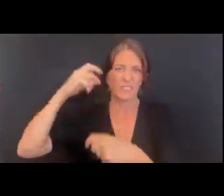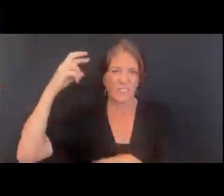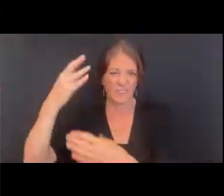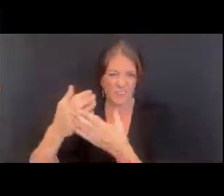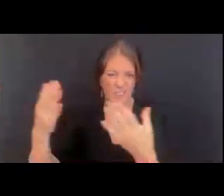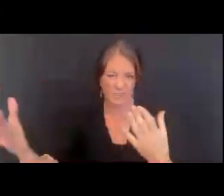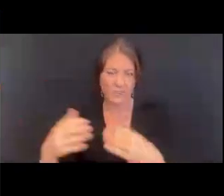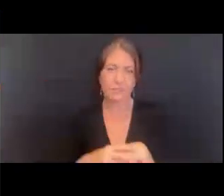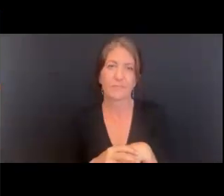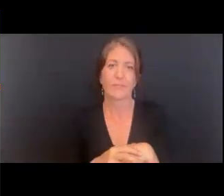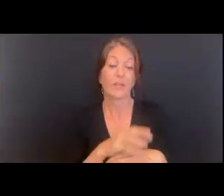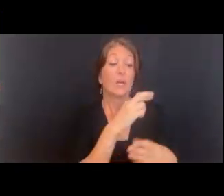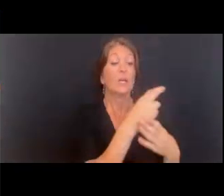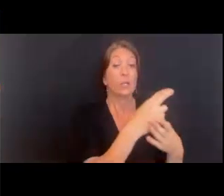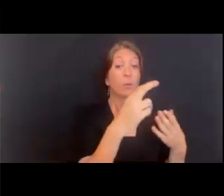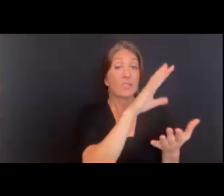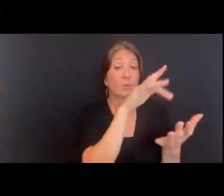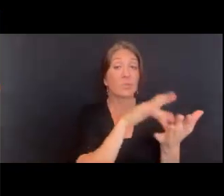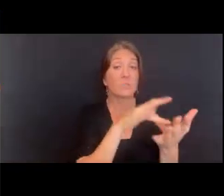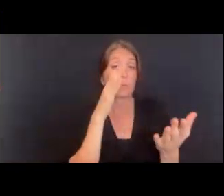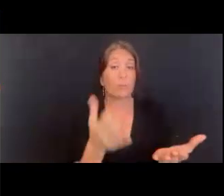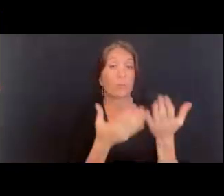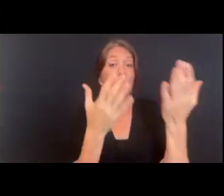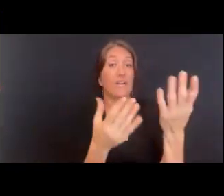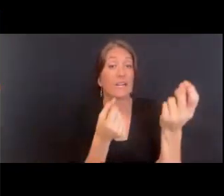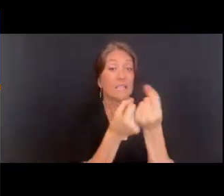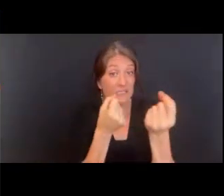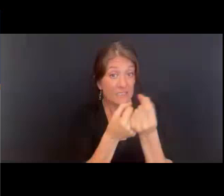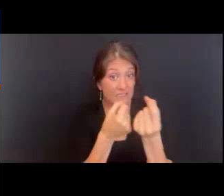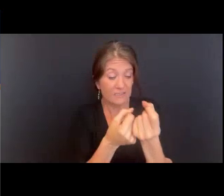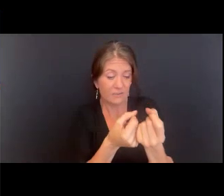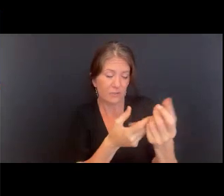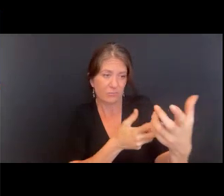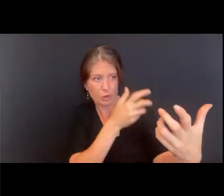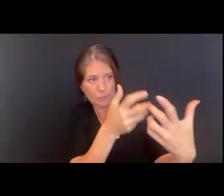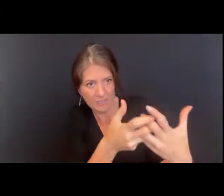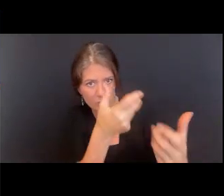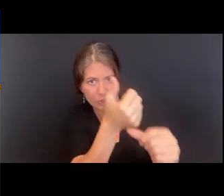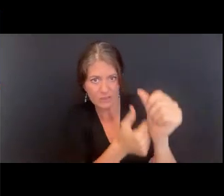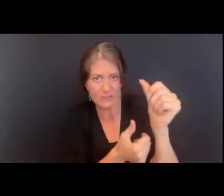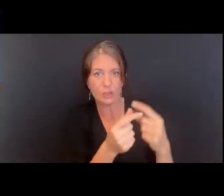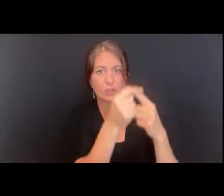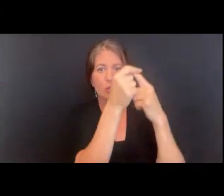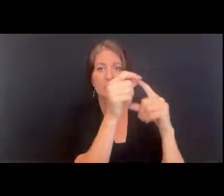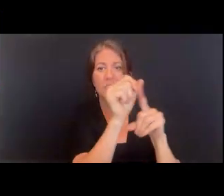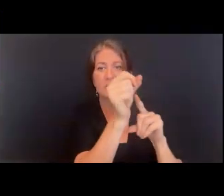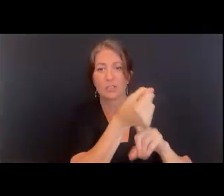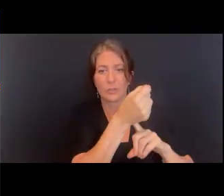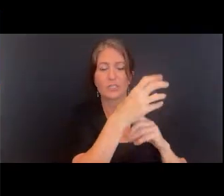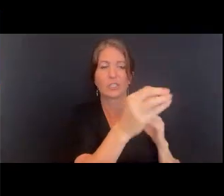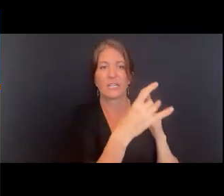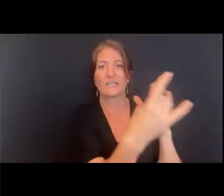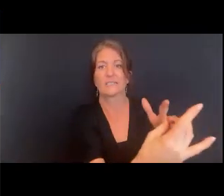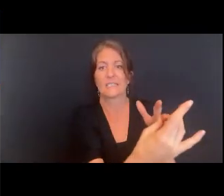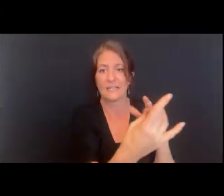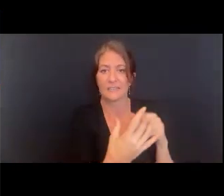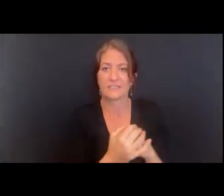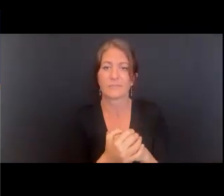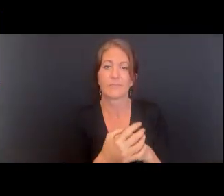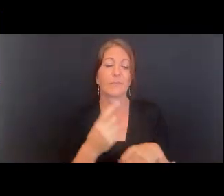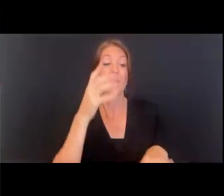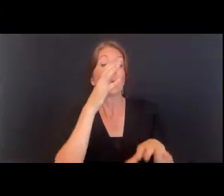center provides assistance tailored to each unique situation and guidance. We do referrals